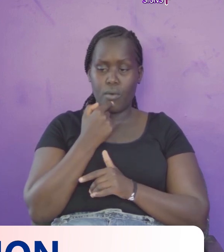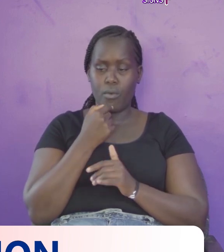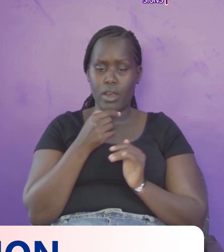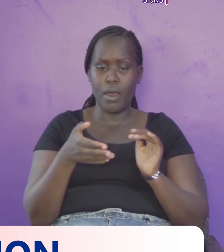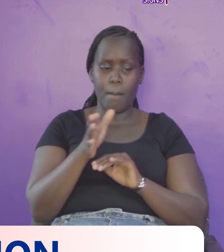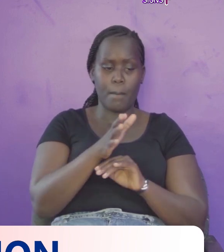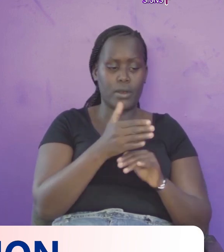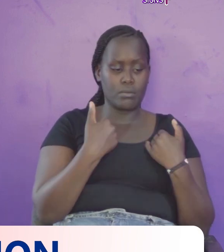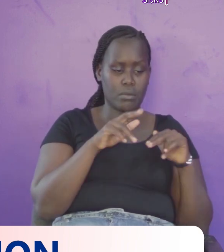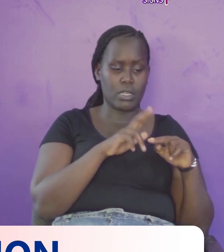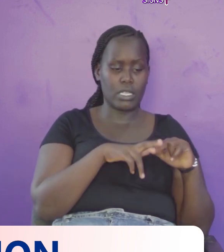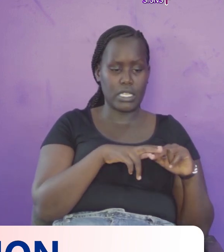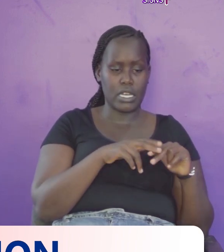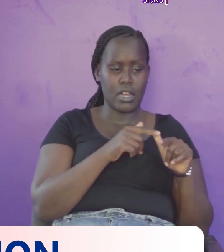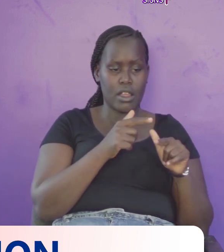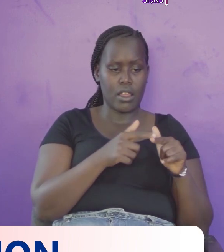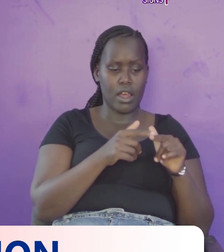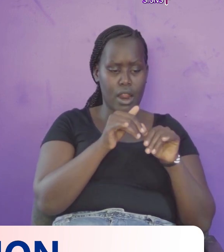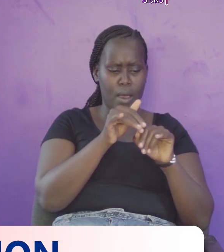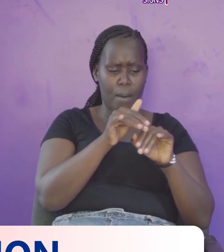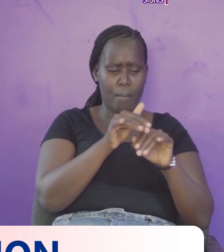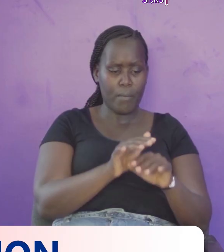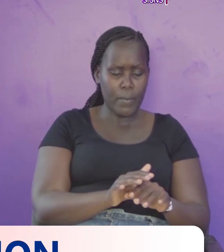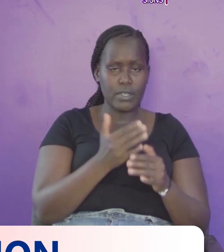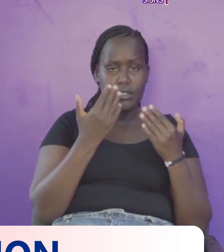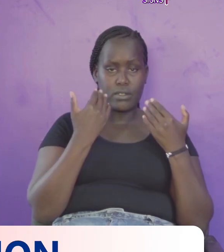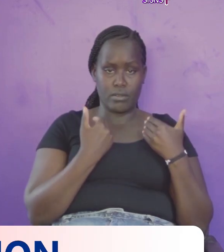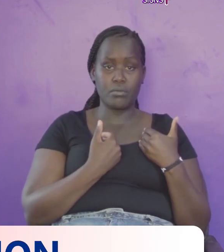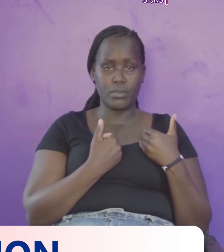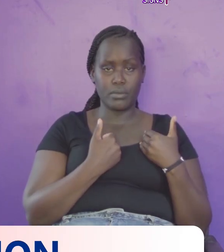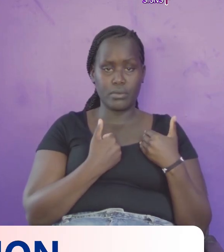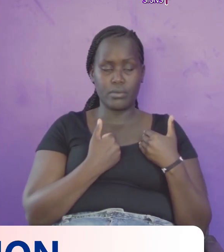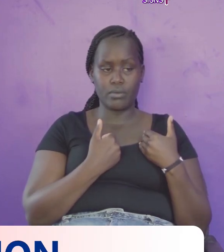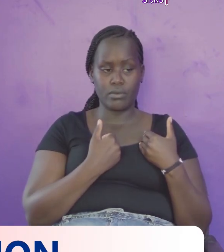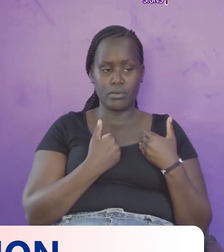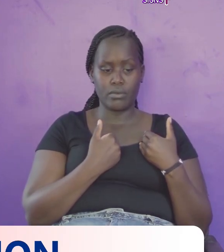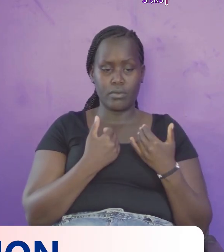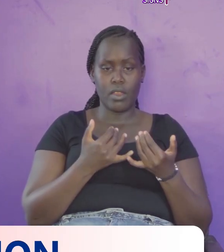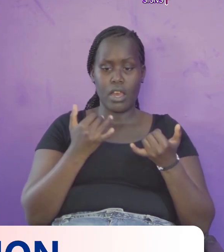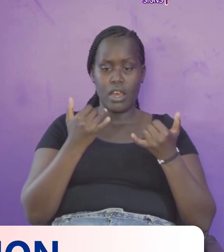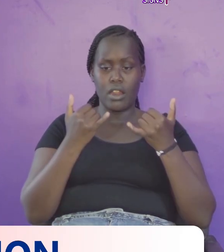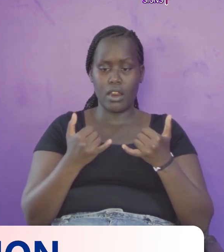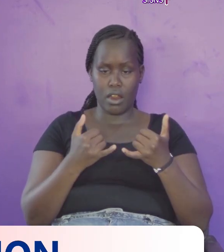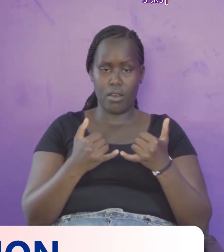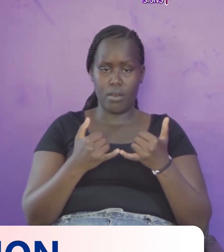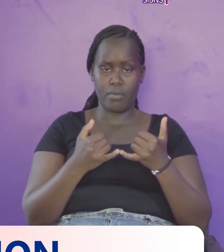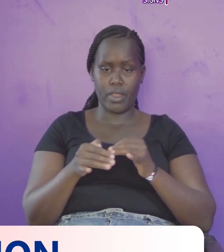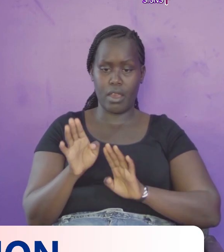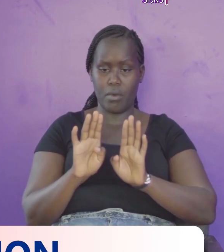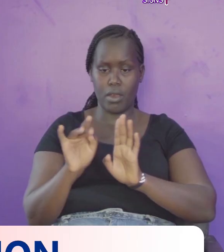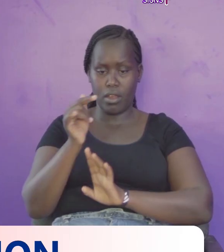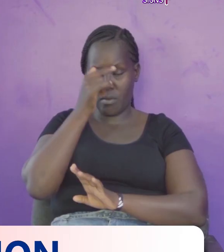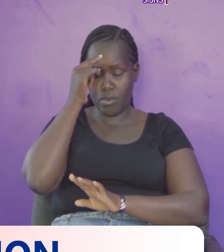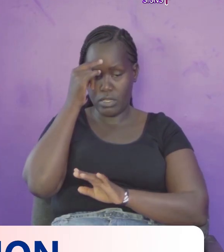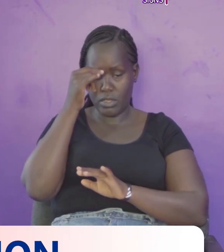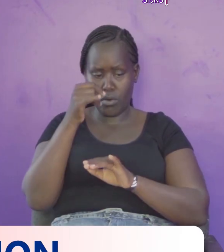chair, akanifinya, like he really pressed me hard. Now, I behaved because I'm amenifinya